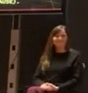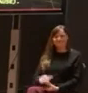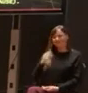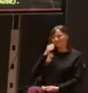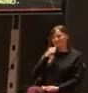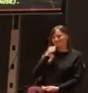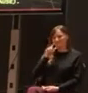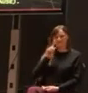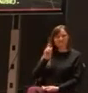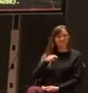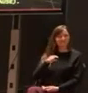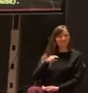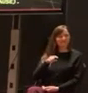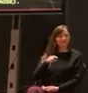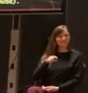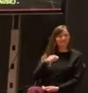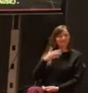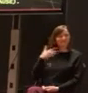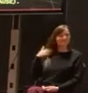I have a question.